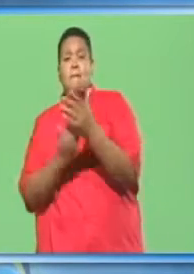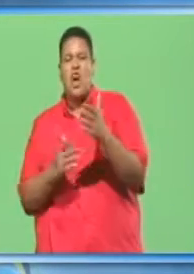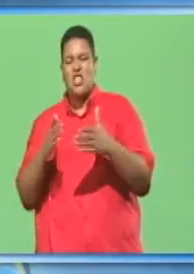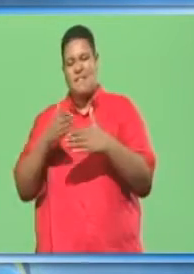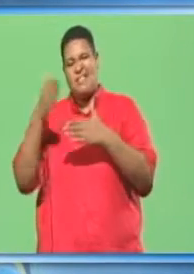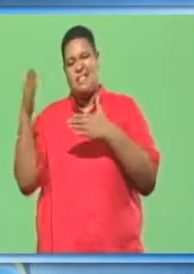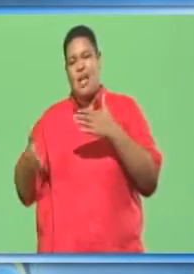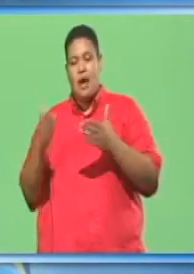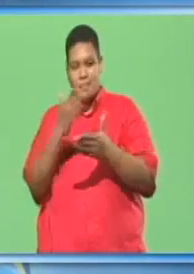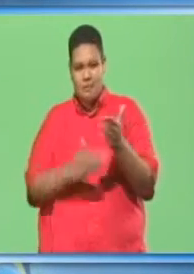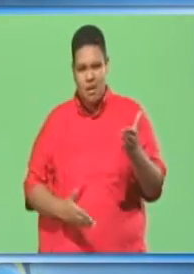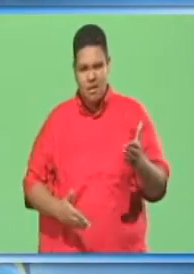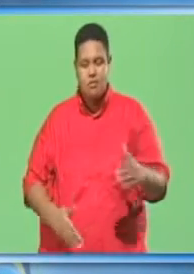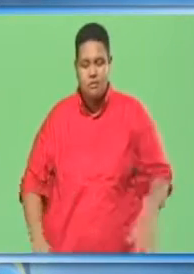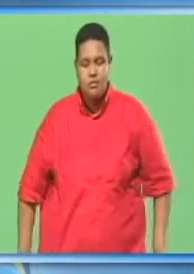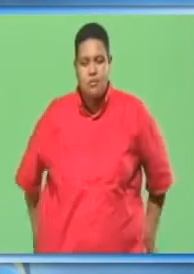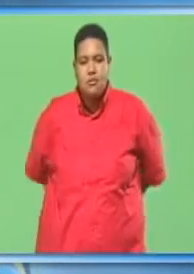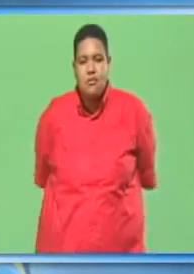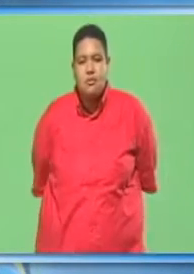piece.